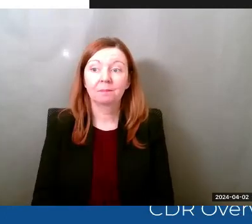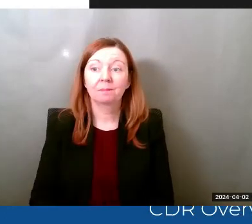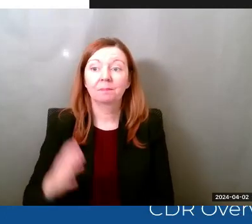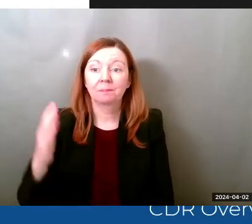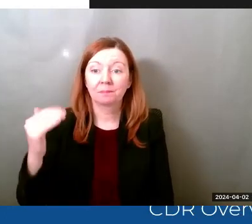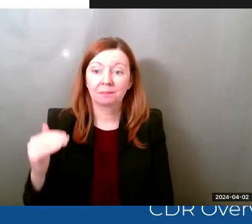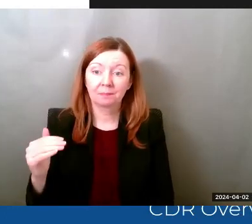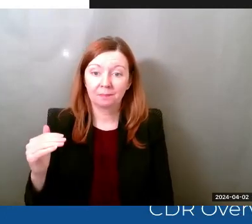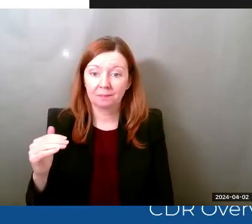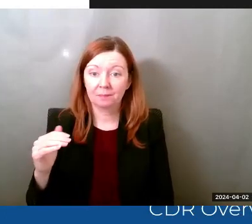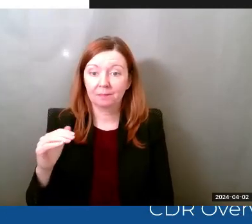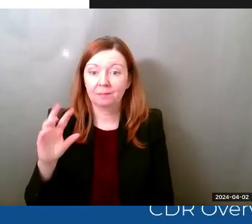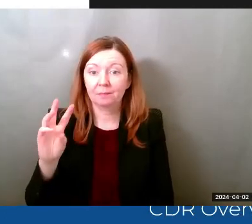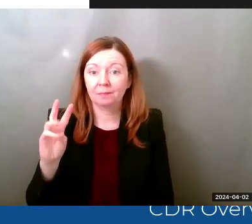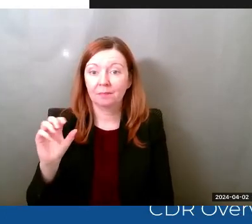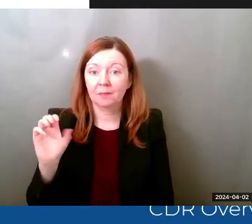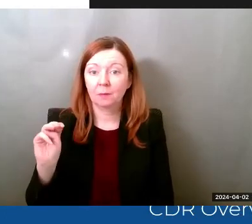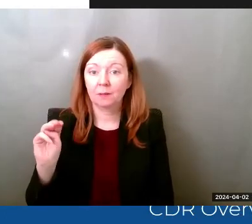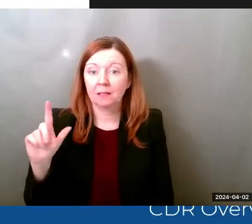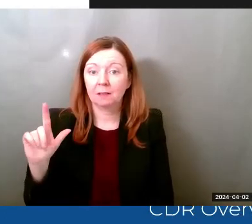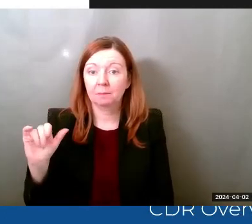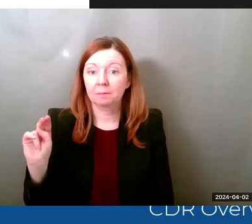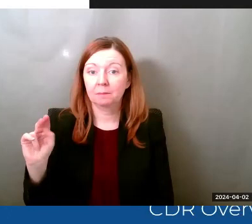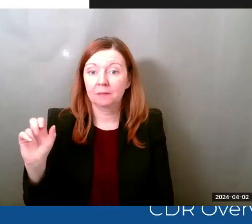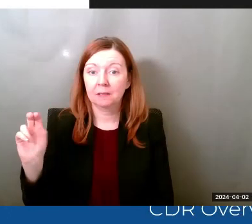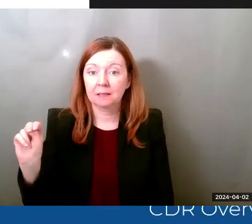next member is William Linton.